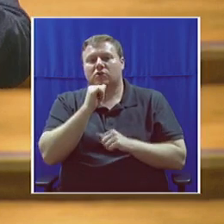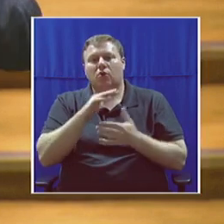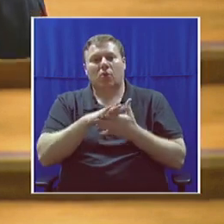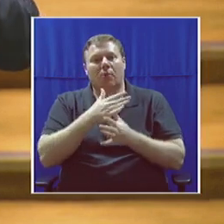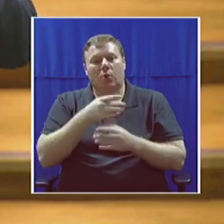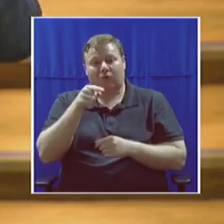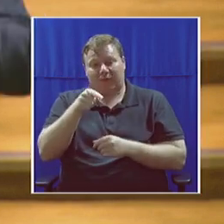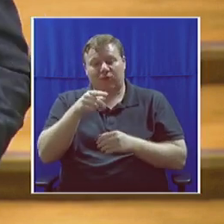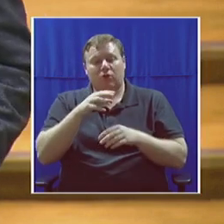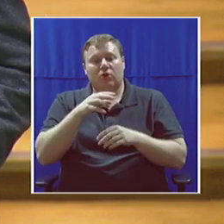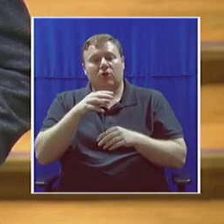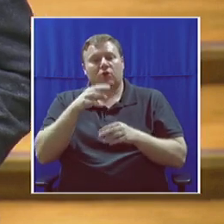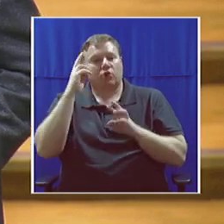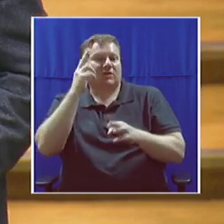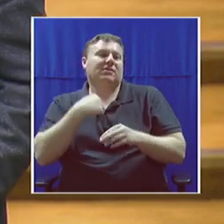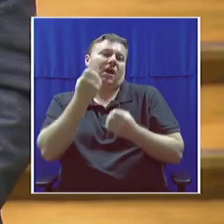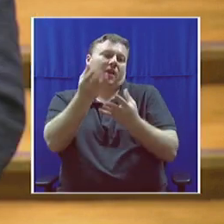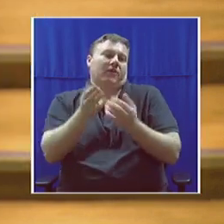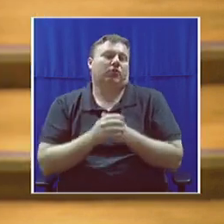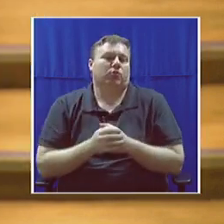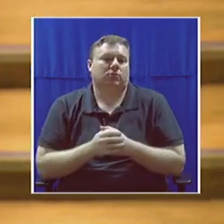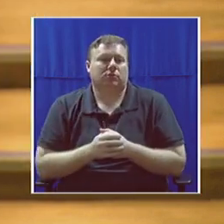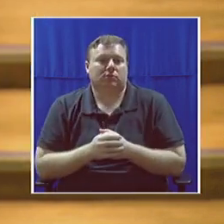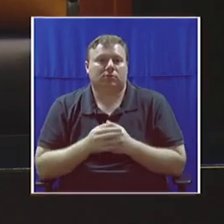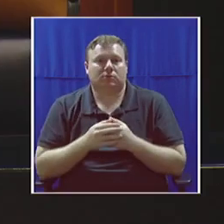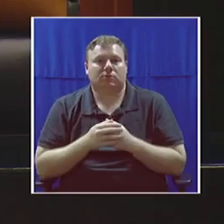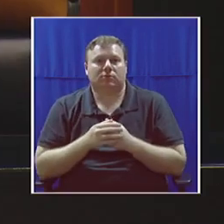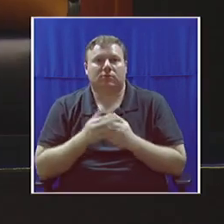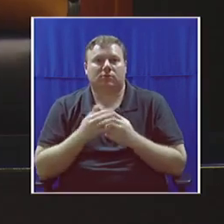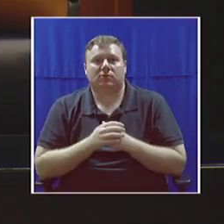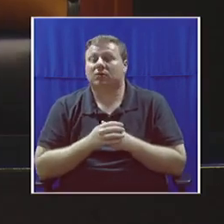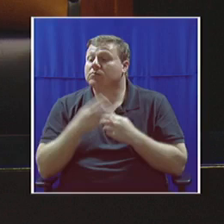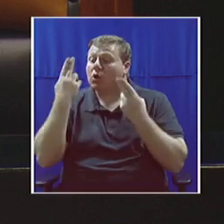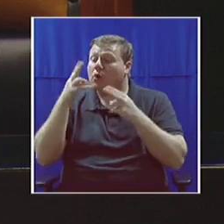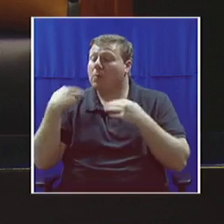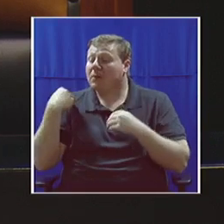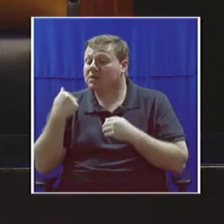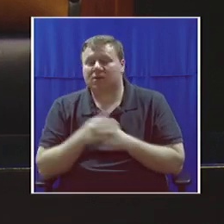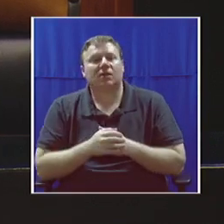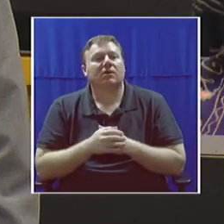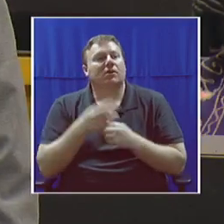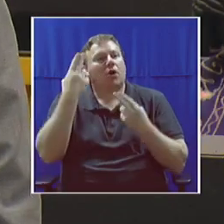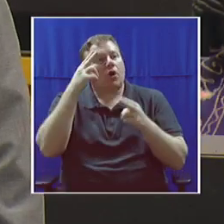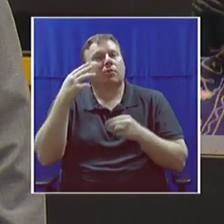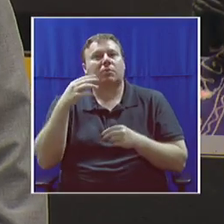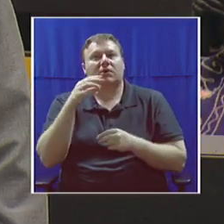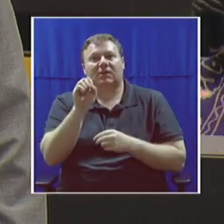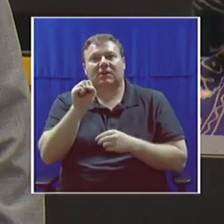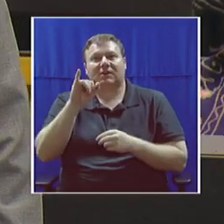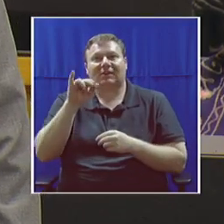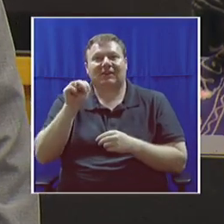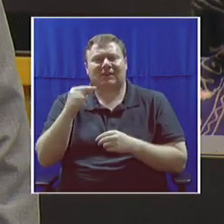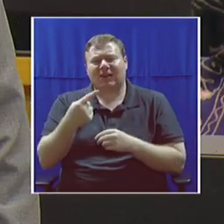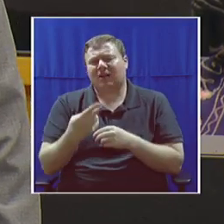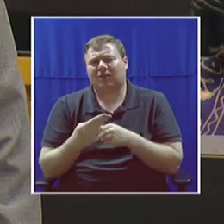reasons which are racially based thank you honorable Minister honorable Singh my